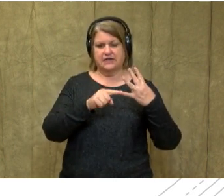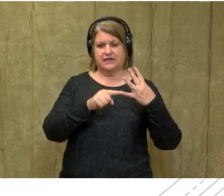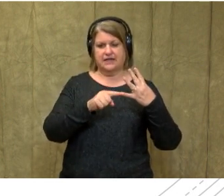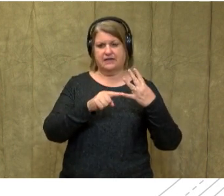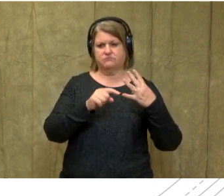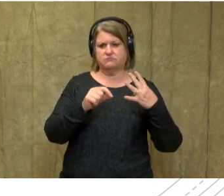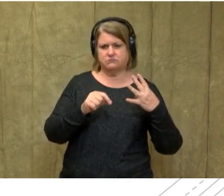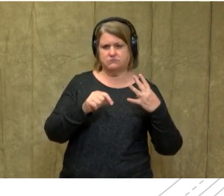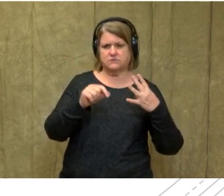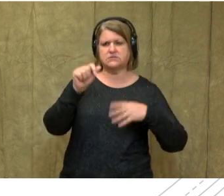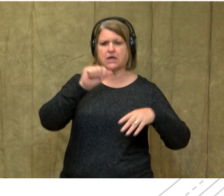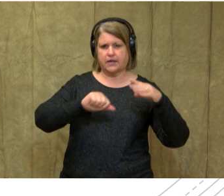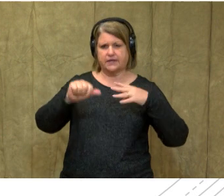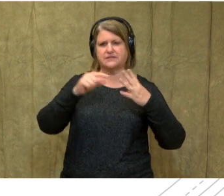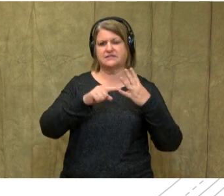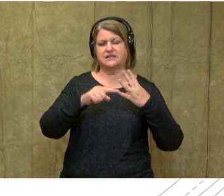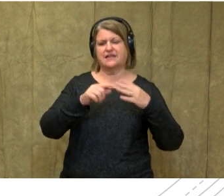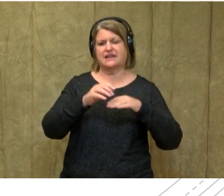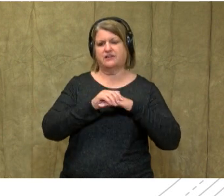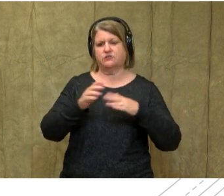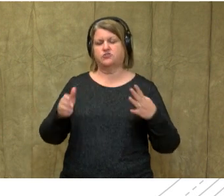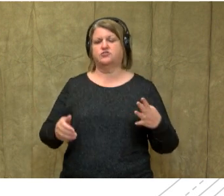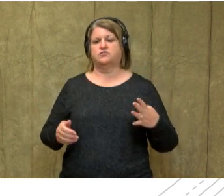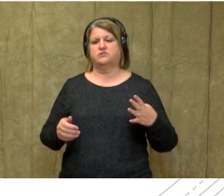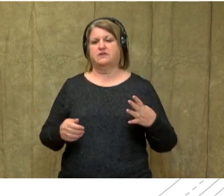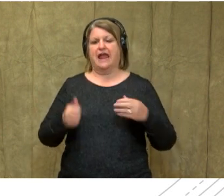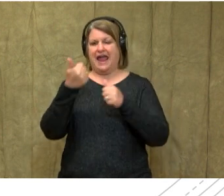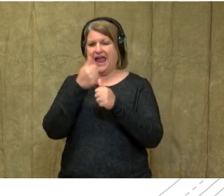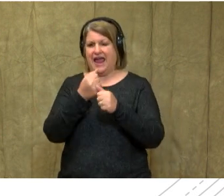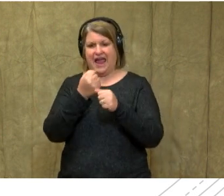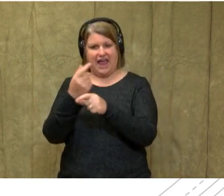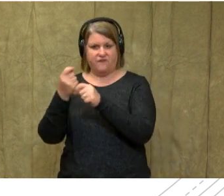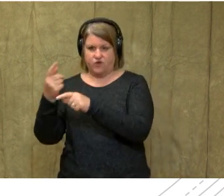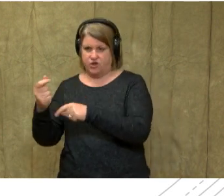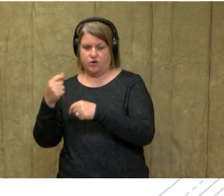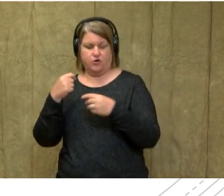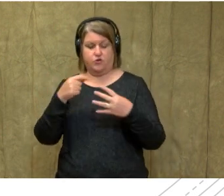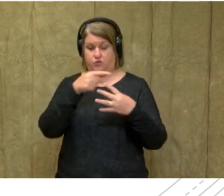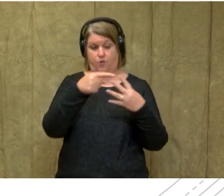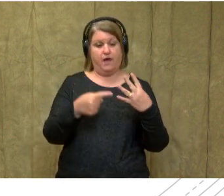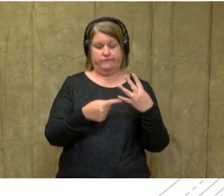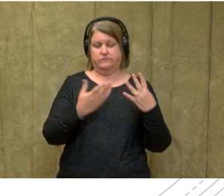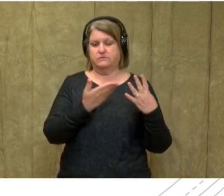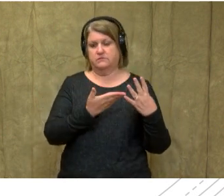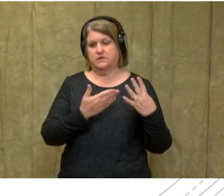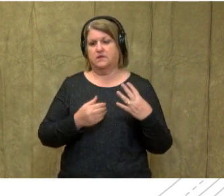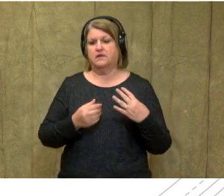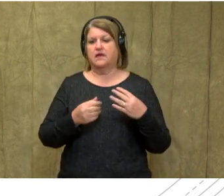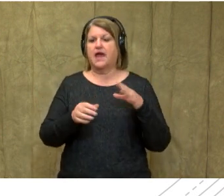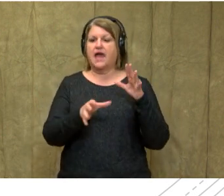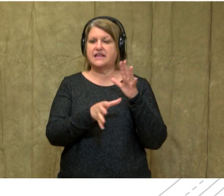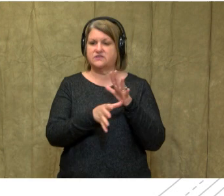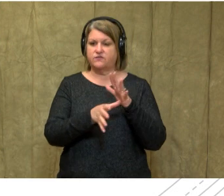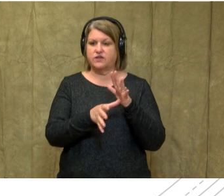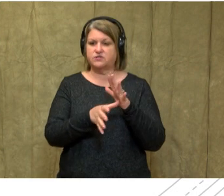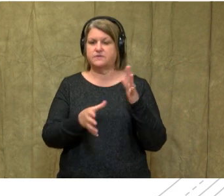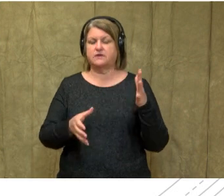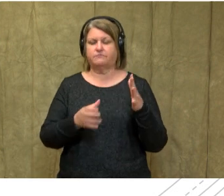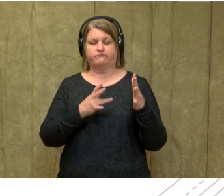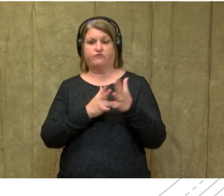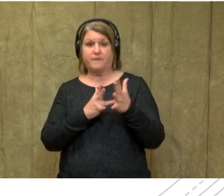So generally speaking, every year you're going to have one of those courses. As a freshman, you're also required to take